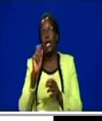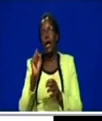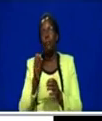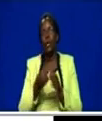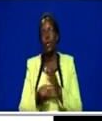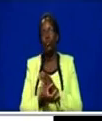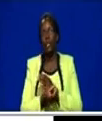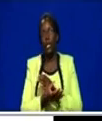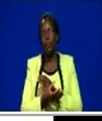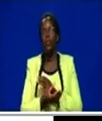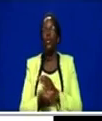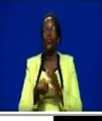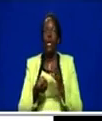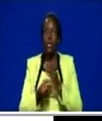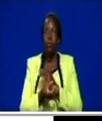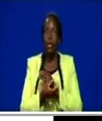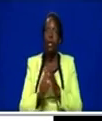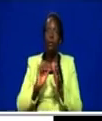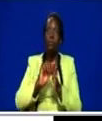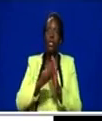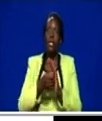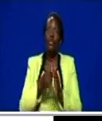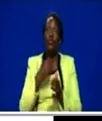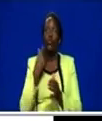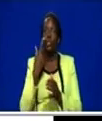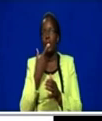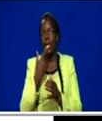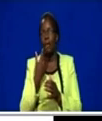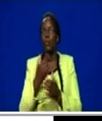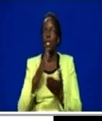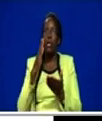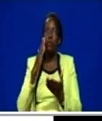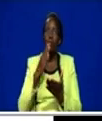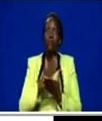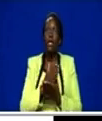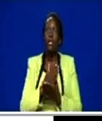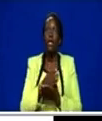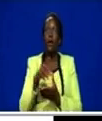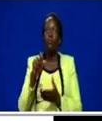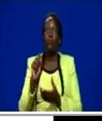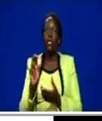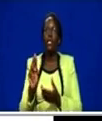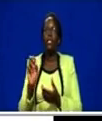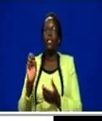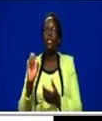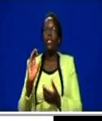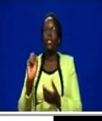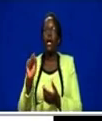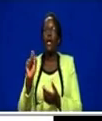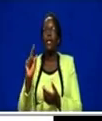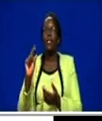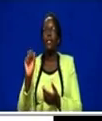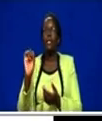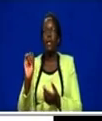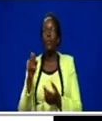then it means that you mentioning of the fact precisely, then you add